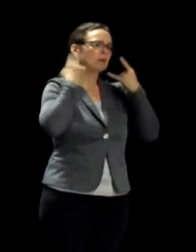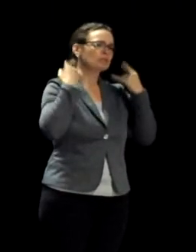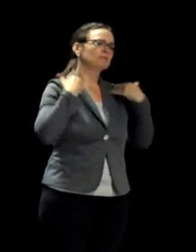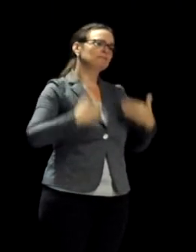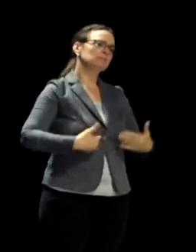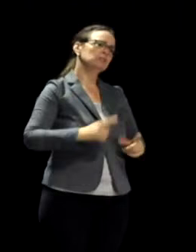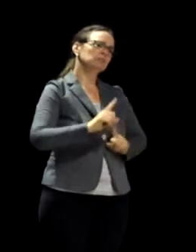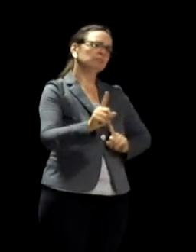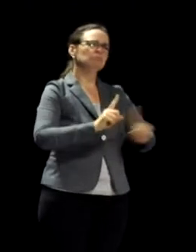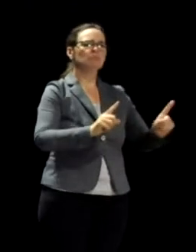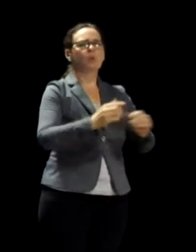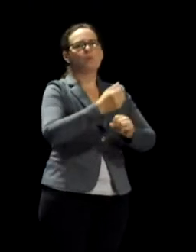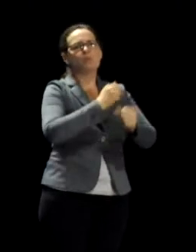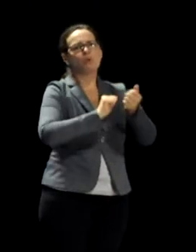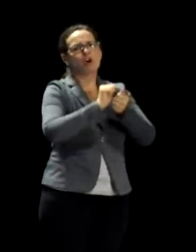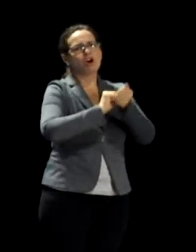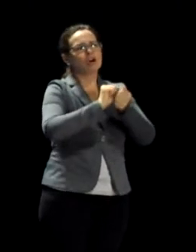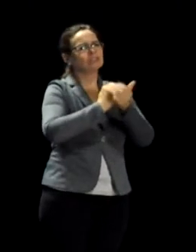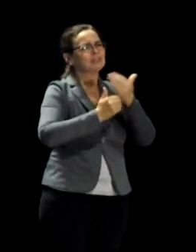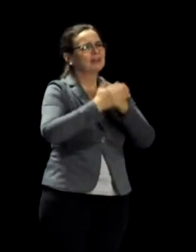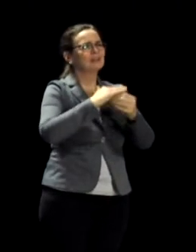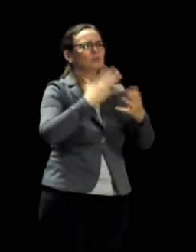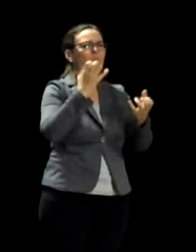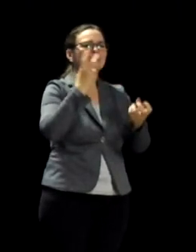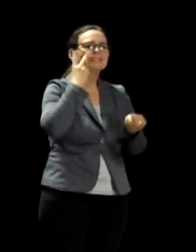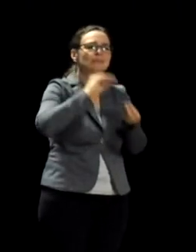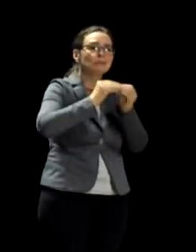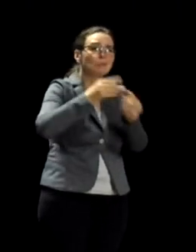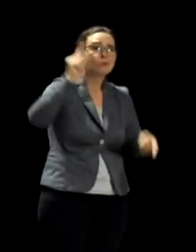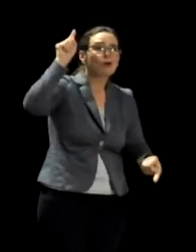these numbers down, get our economy going,